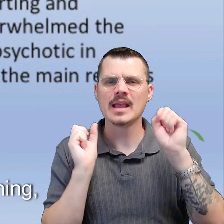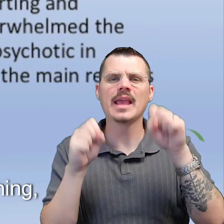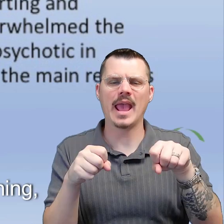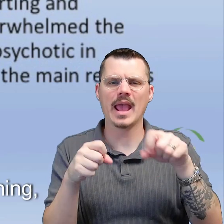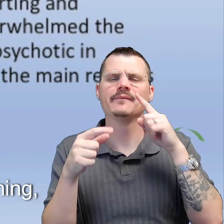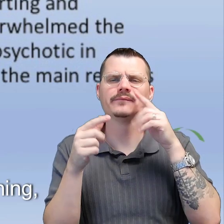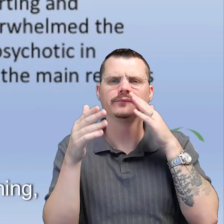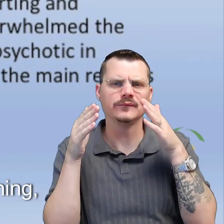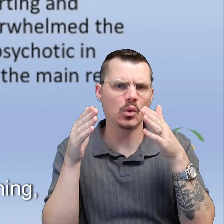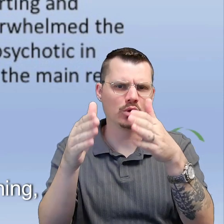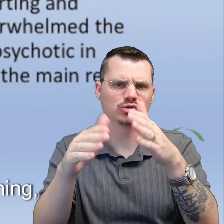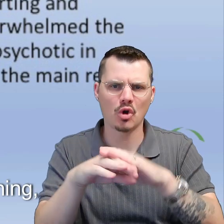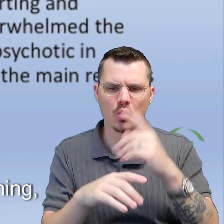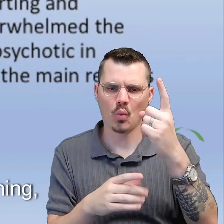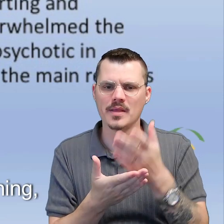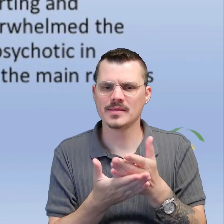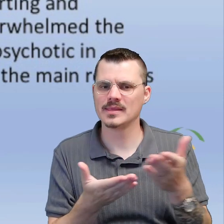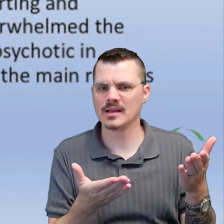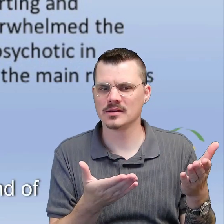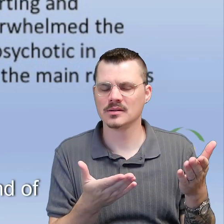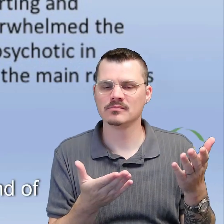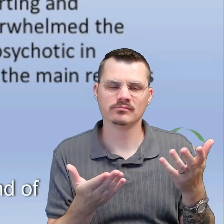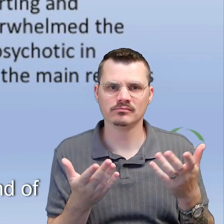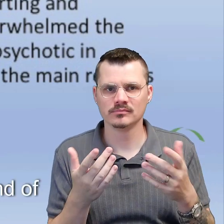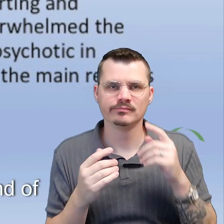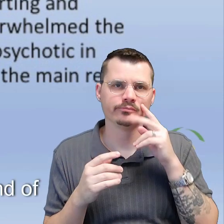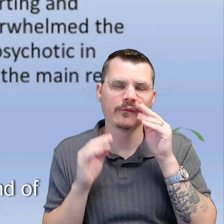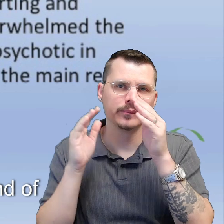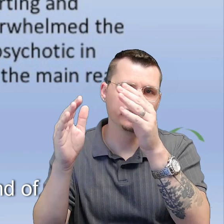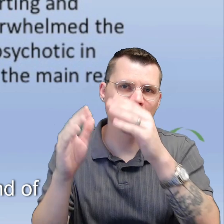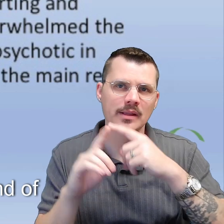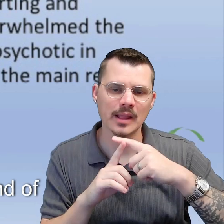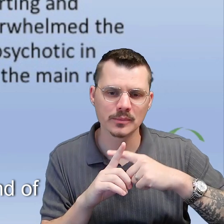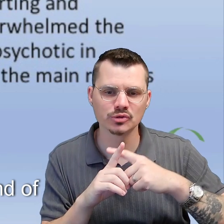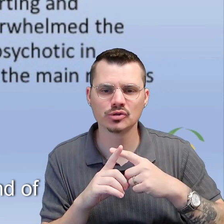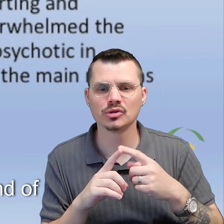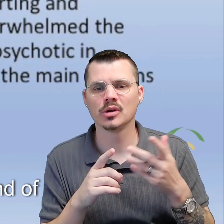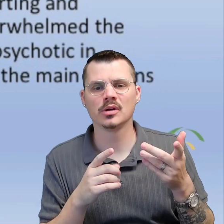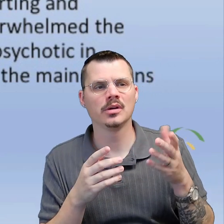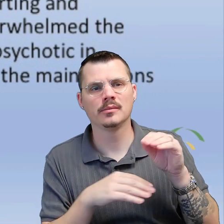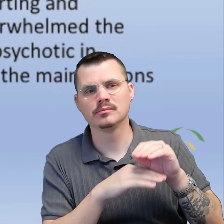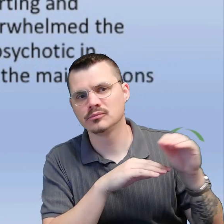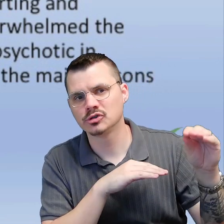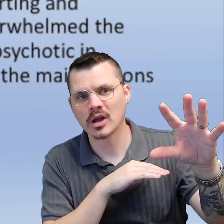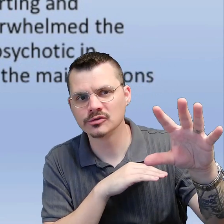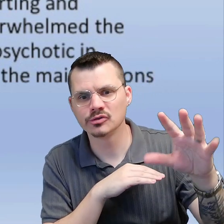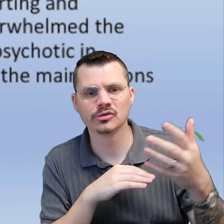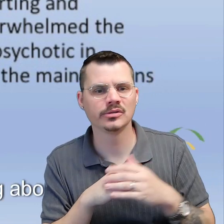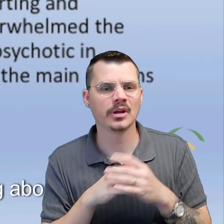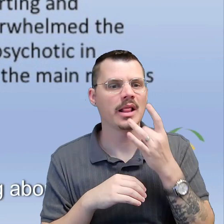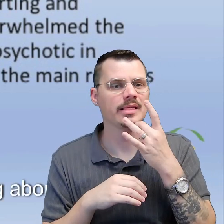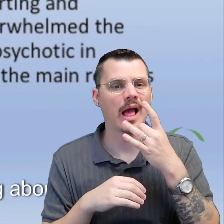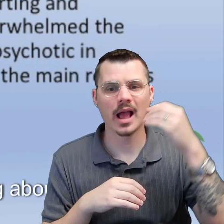able to concentrate on one thing, whether it's the temperature, the sound of the projector,